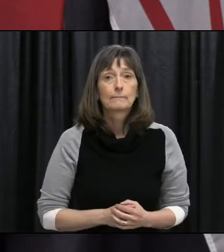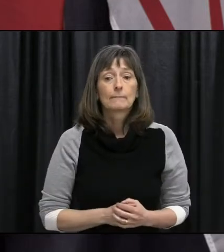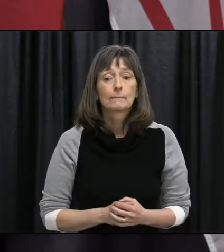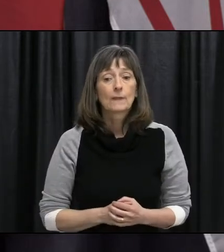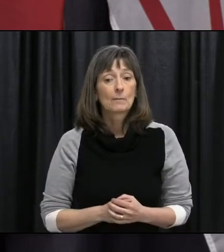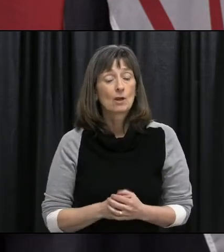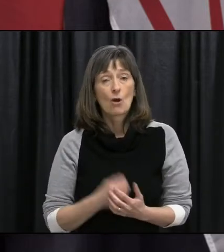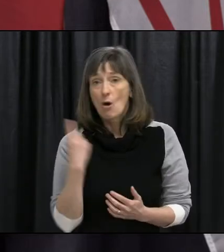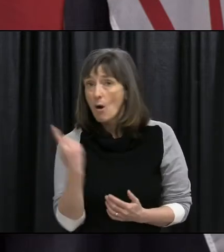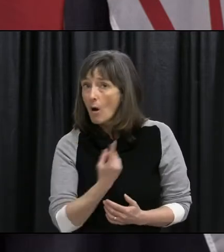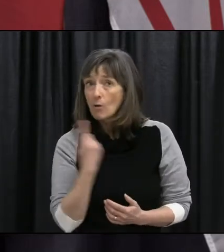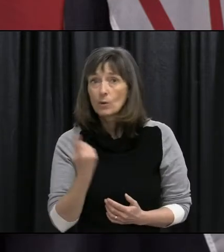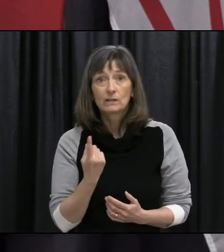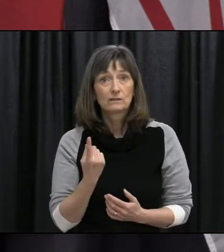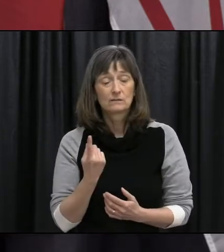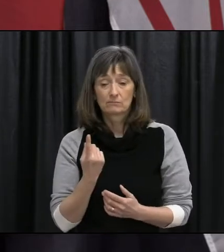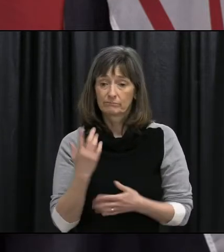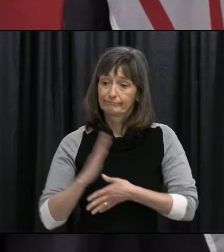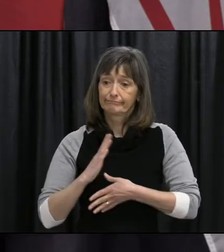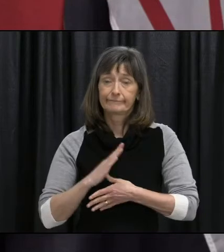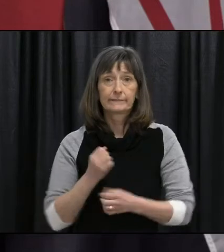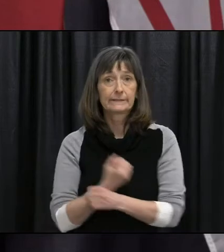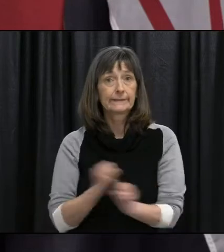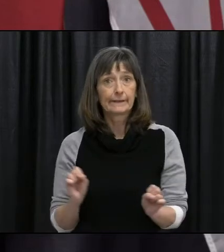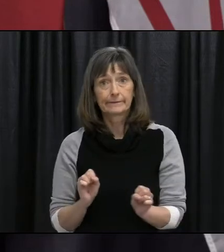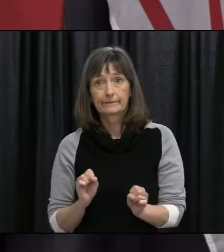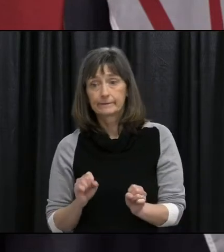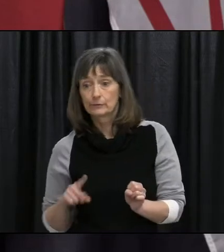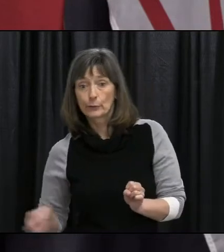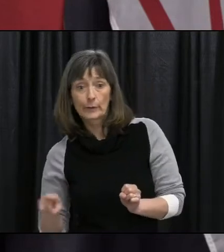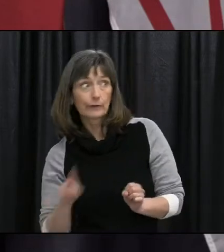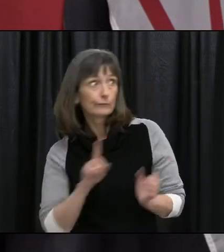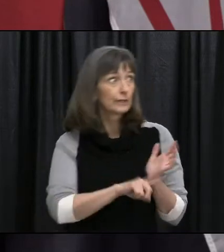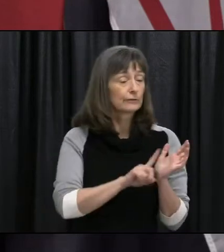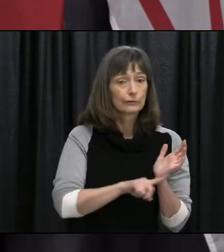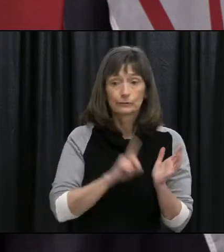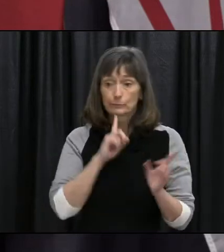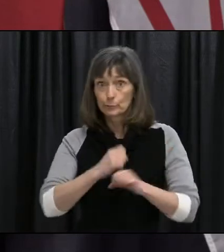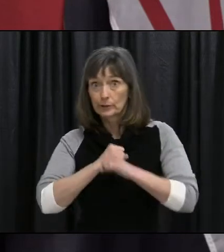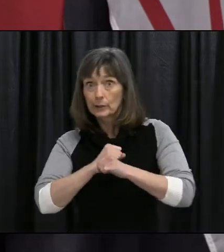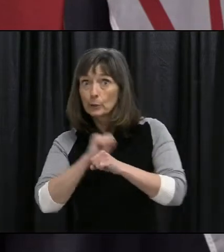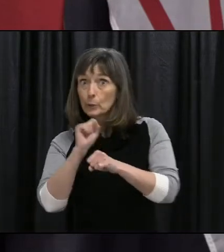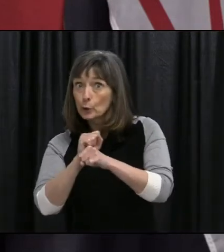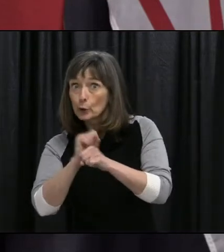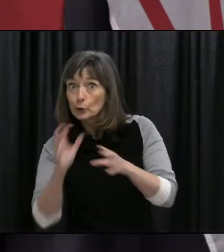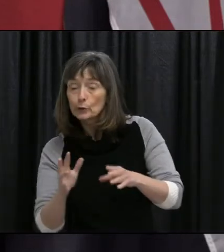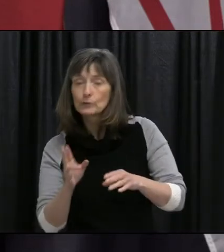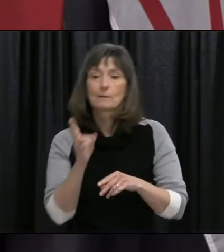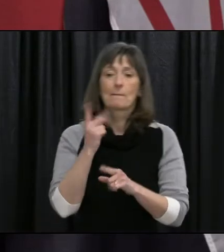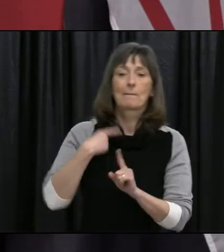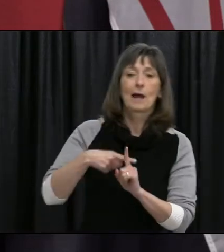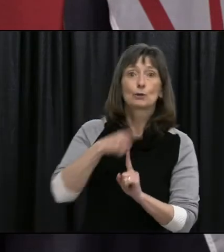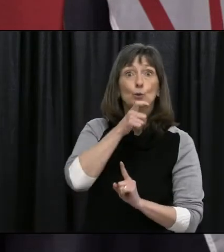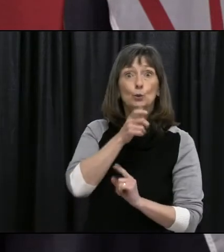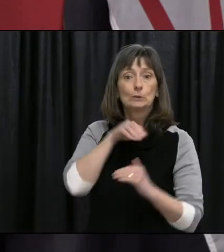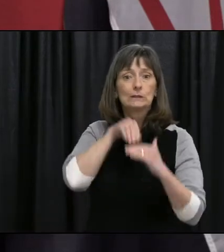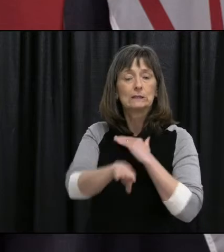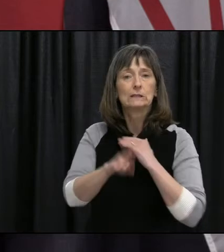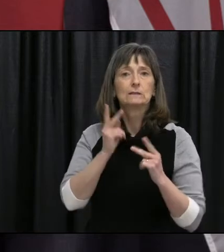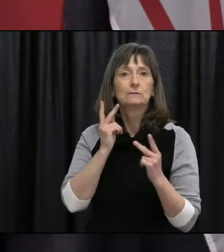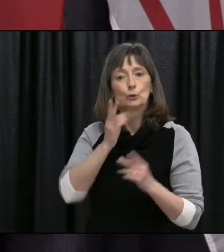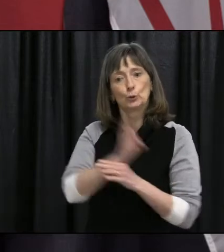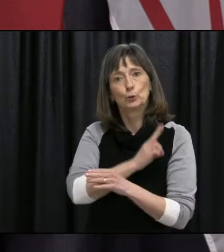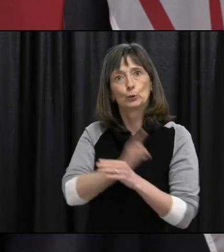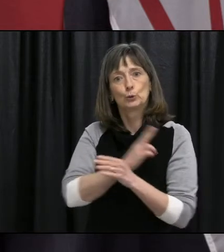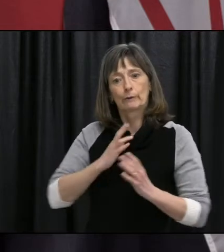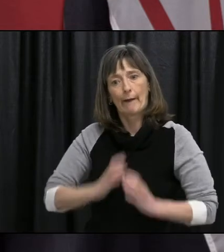underlying all of this is that you do this safely to protect not just the workers there, but also the people that would use those services. So